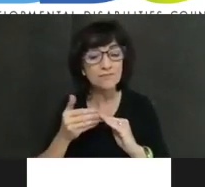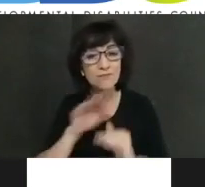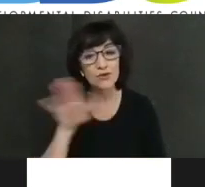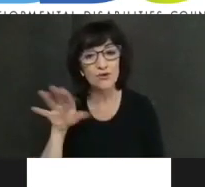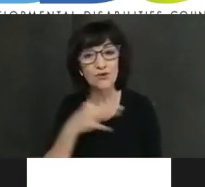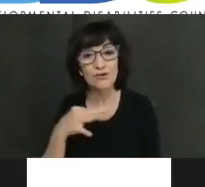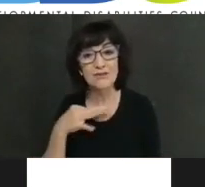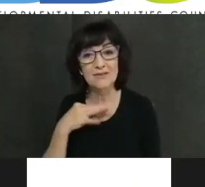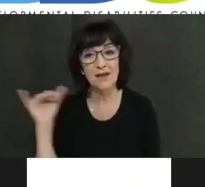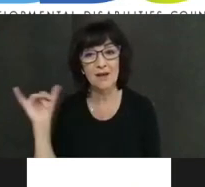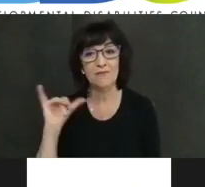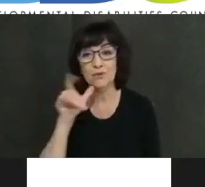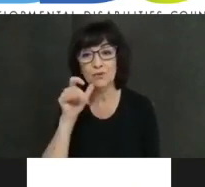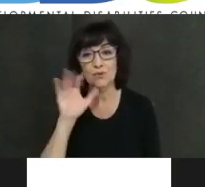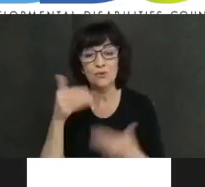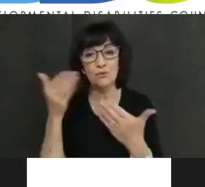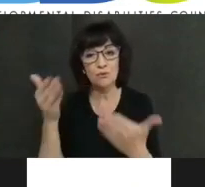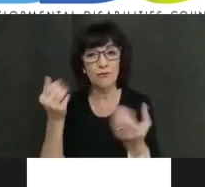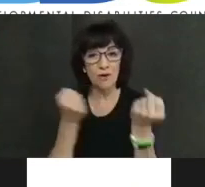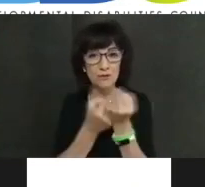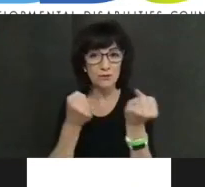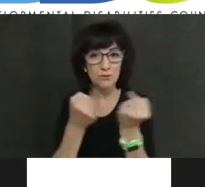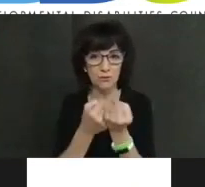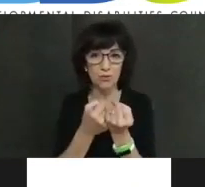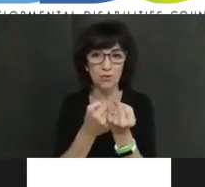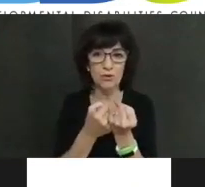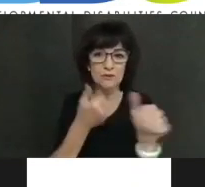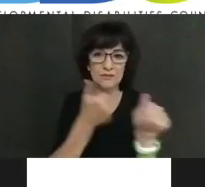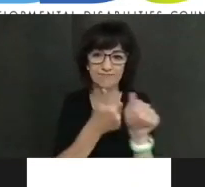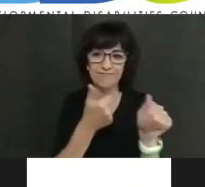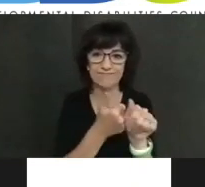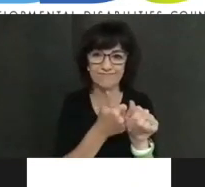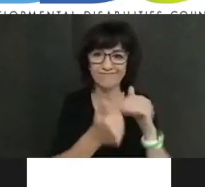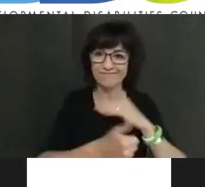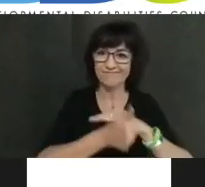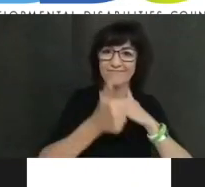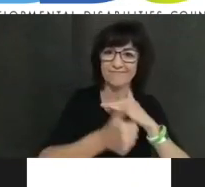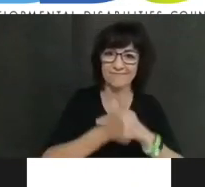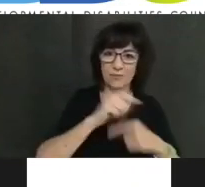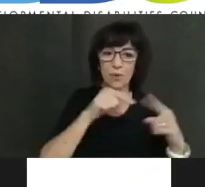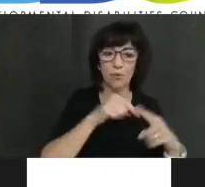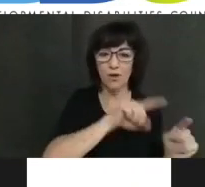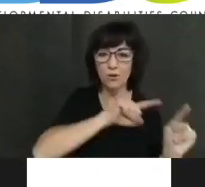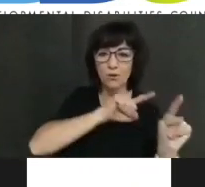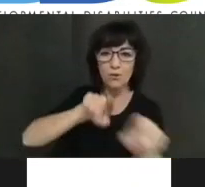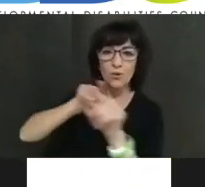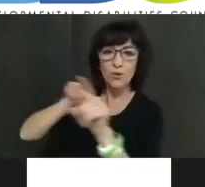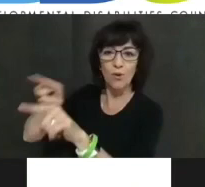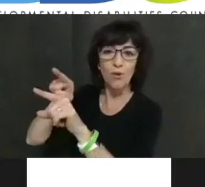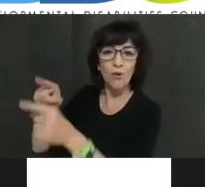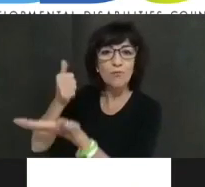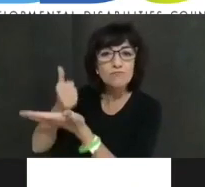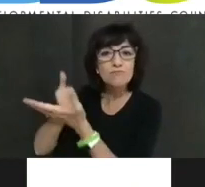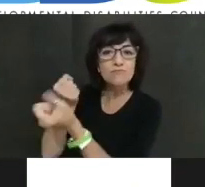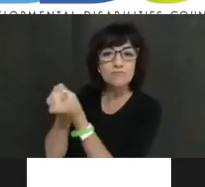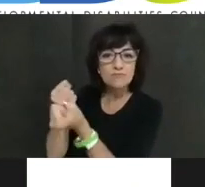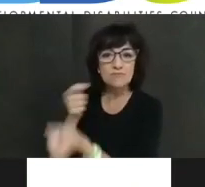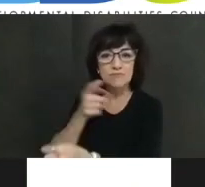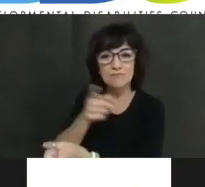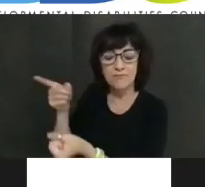have to provide those supports are at risk when they are out and about in the community. So